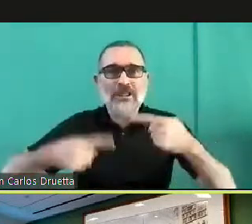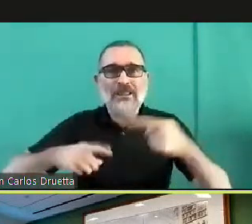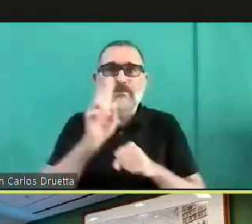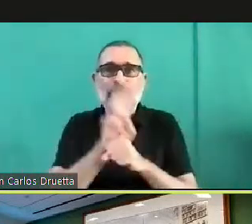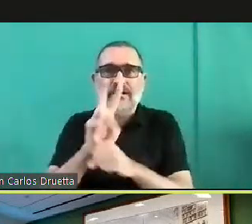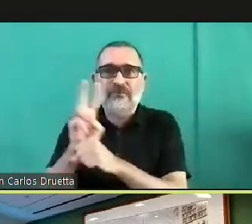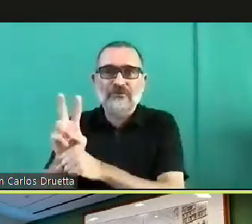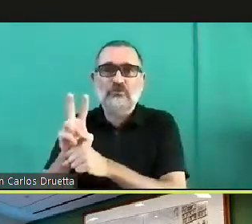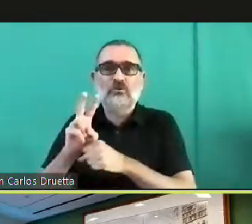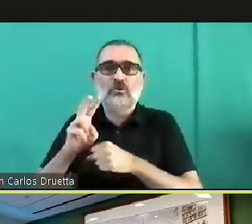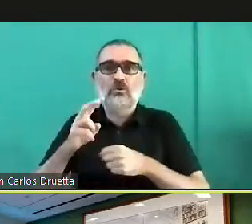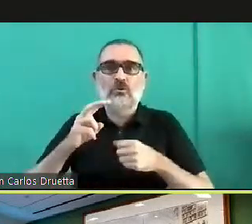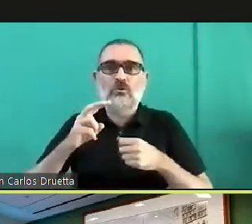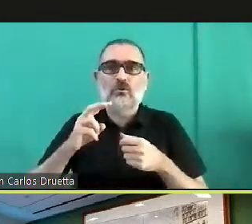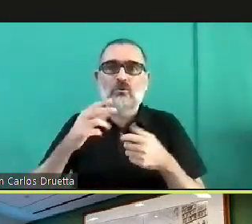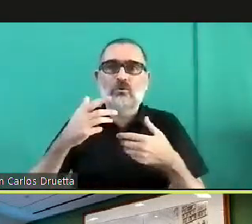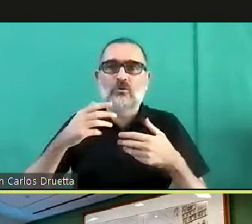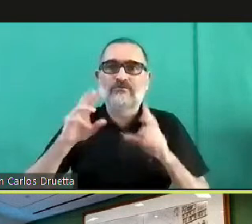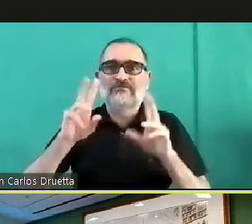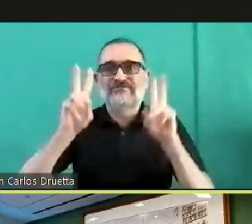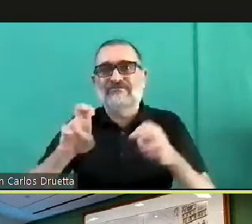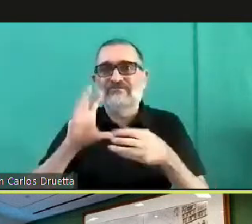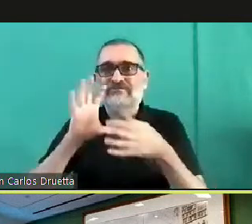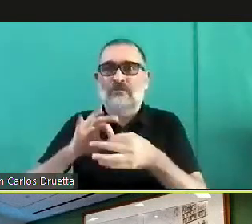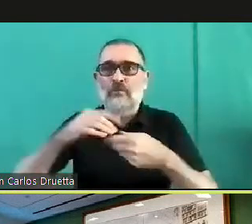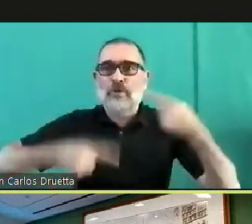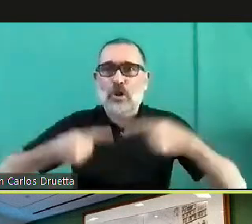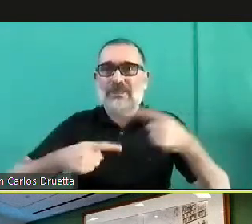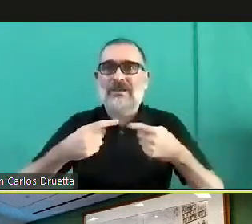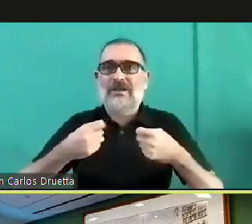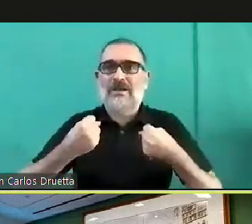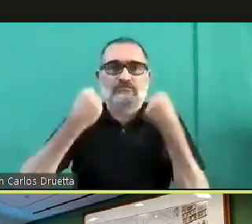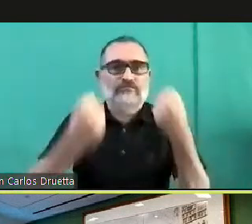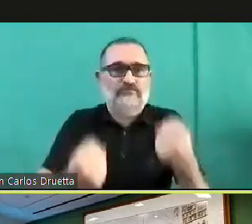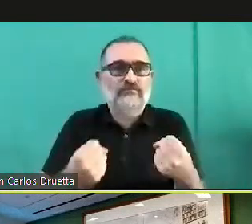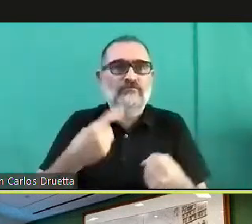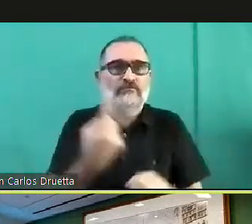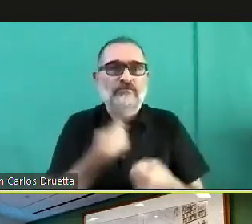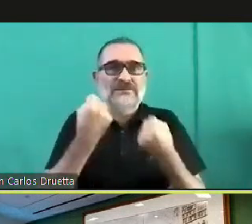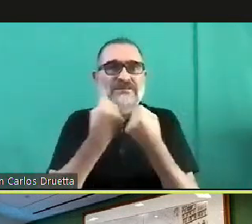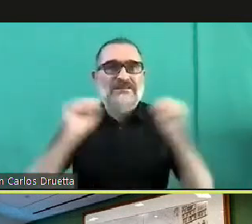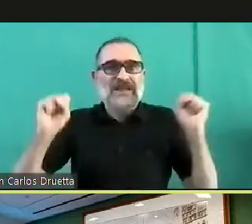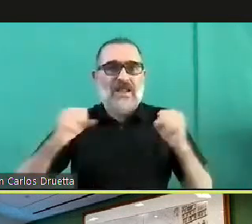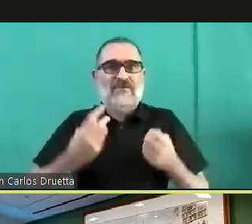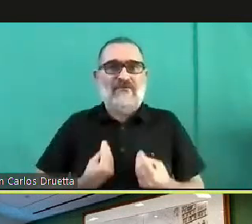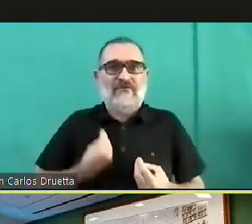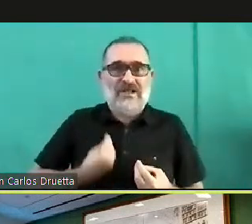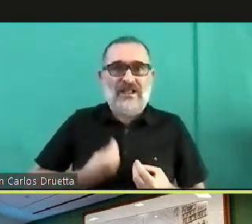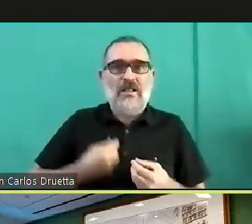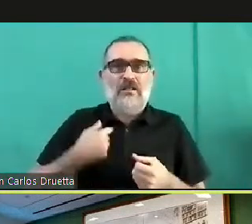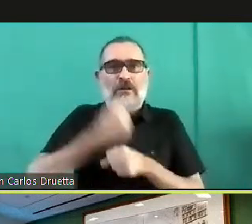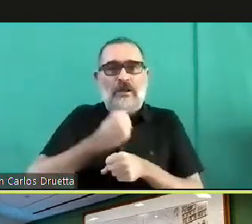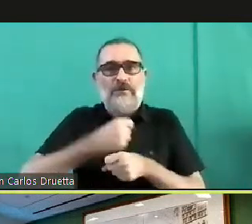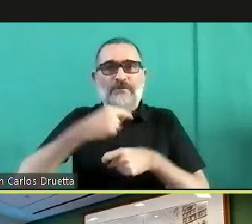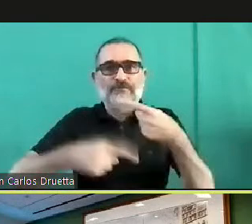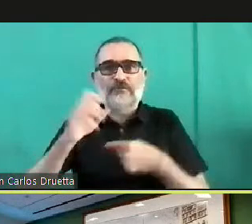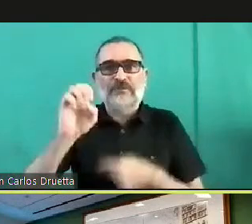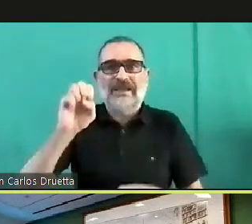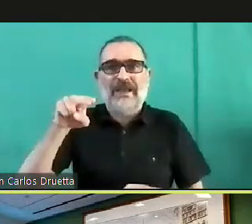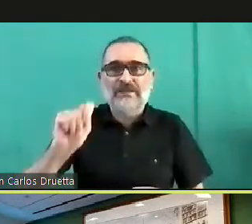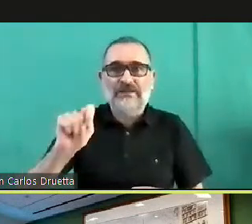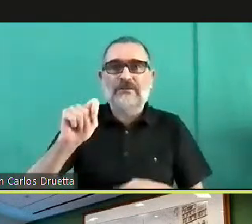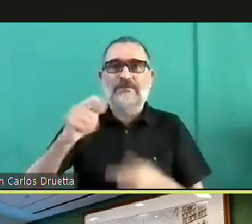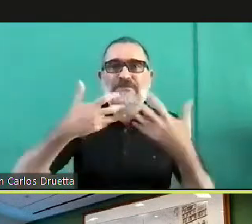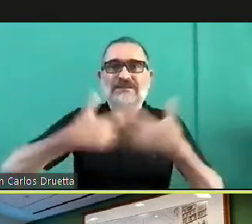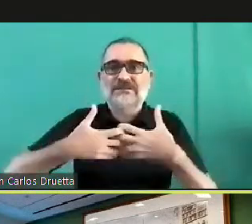small example of the many, many organizations that we collaborate with, and in some cases fund, in order to work on